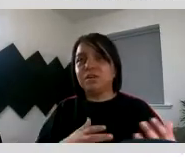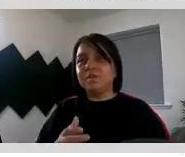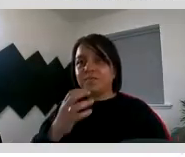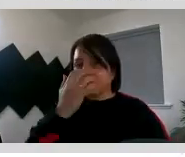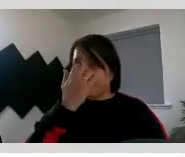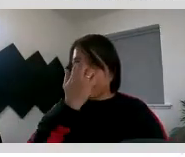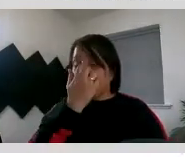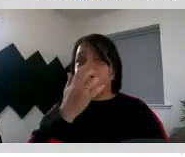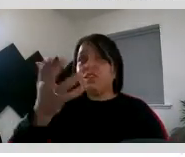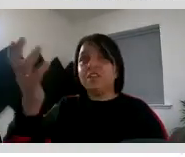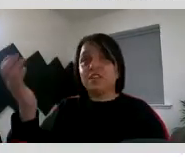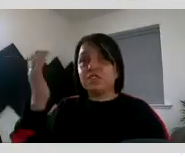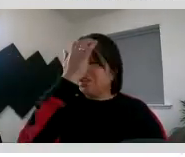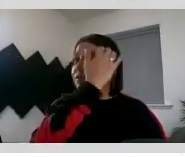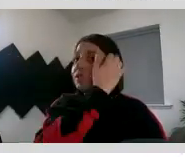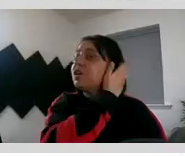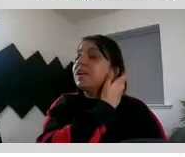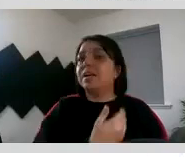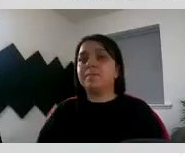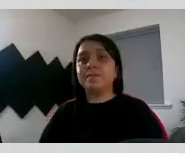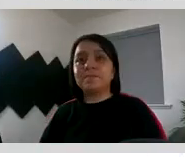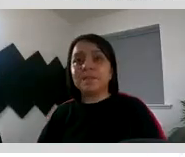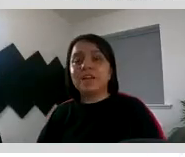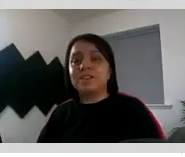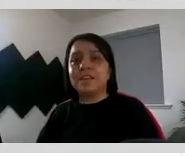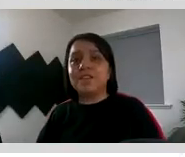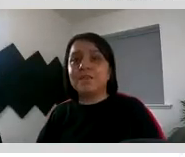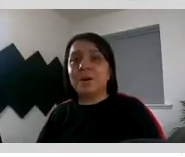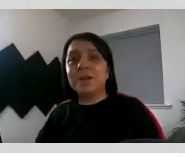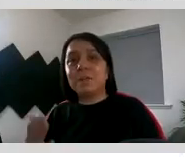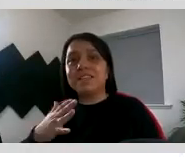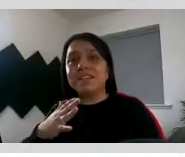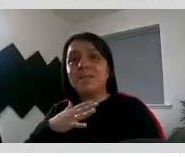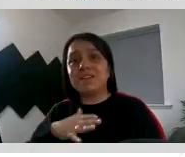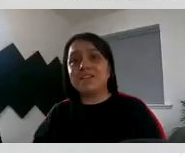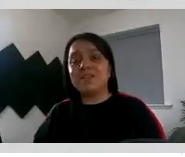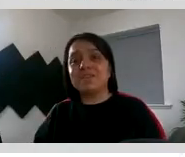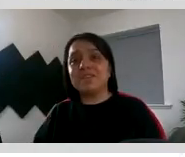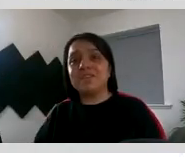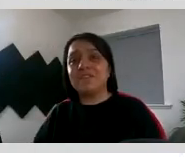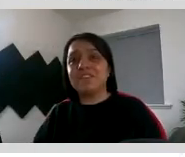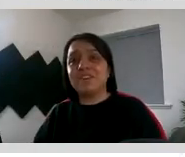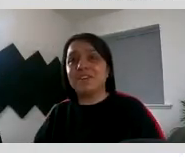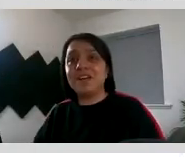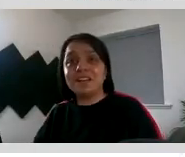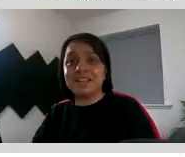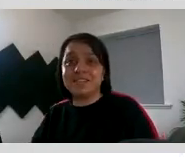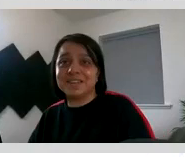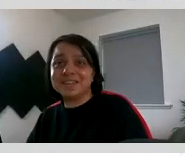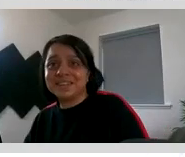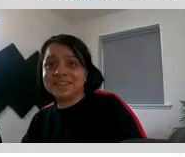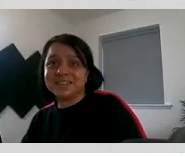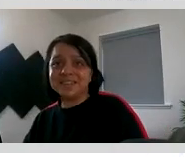or look through this training again. So thank you very much. I'm going to pass it now back to Josephat to finish off the